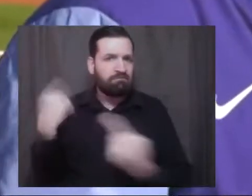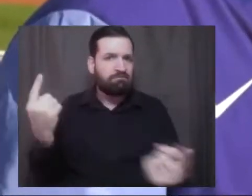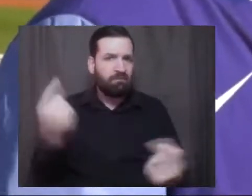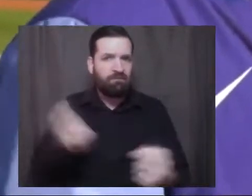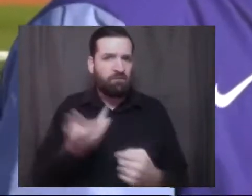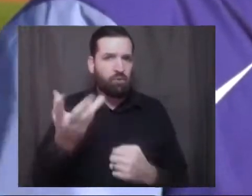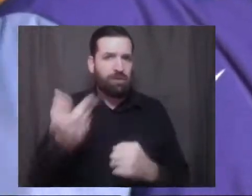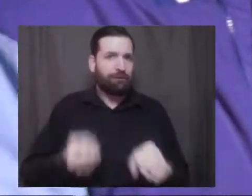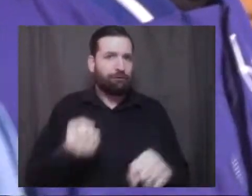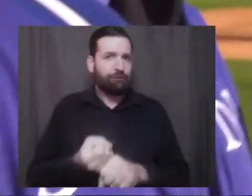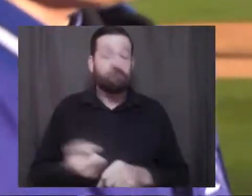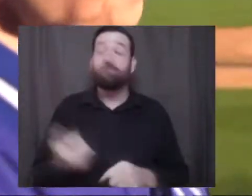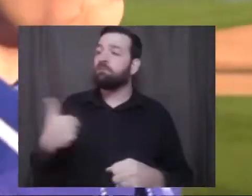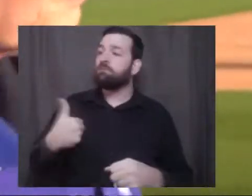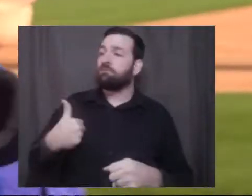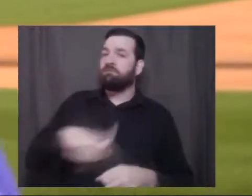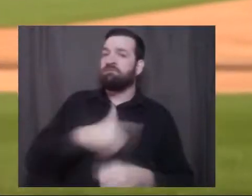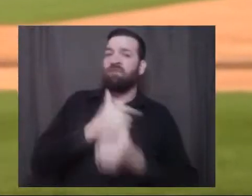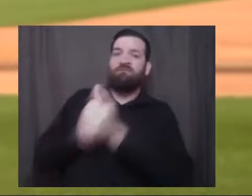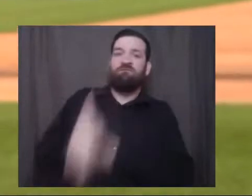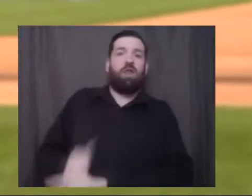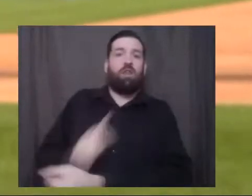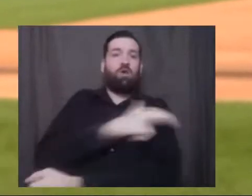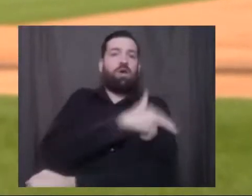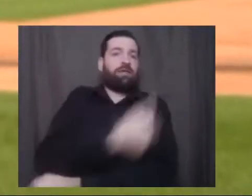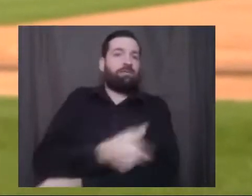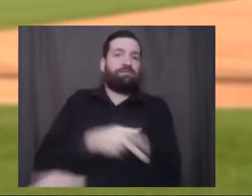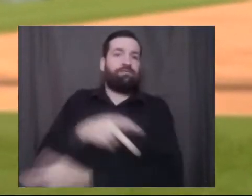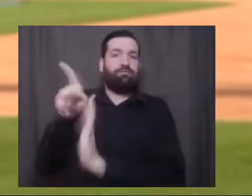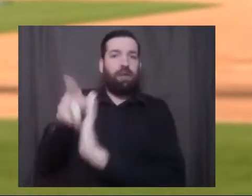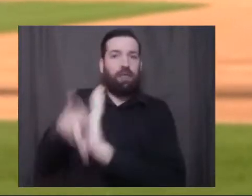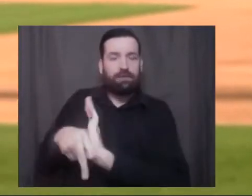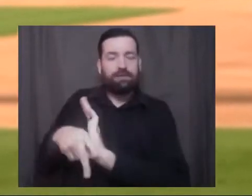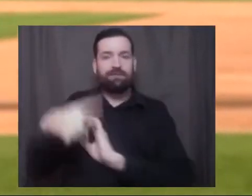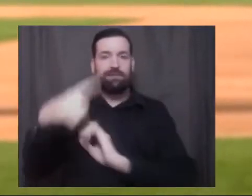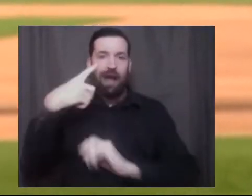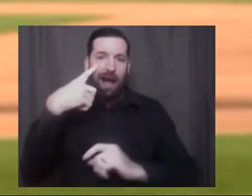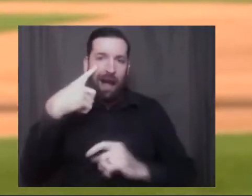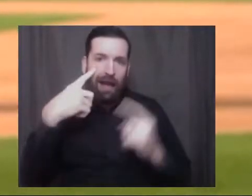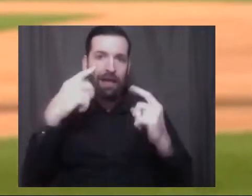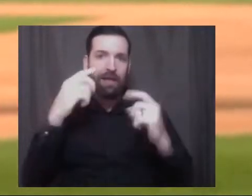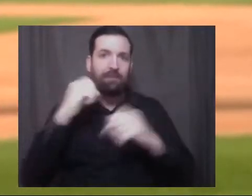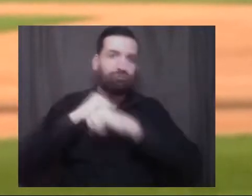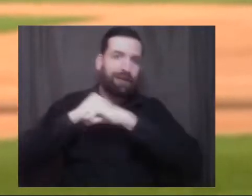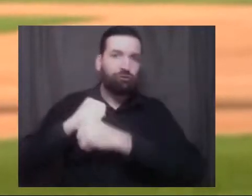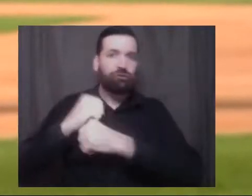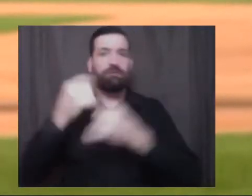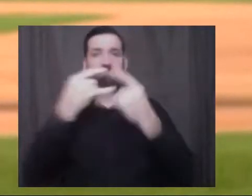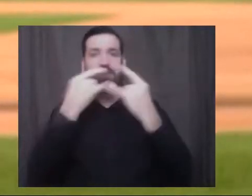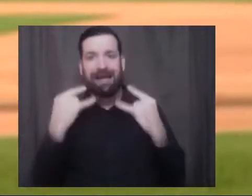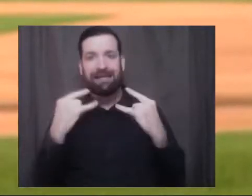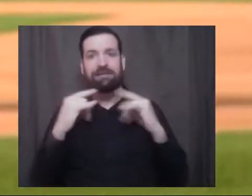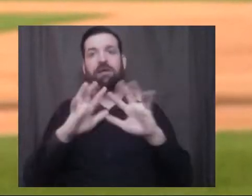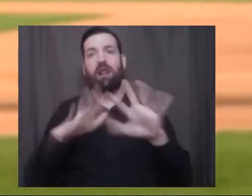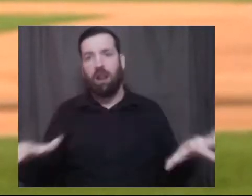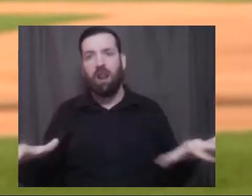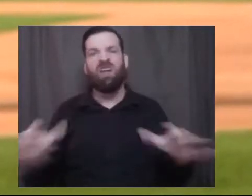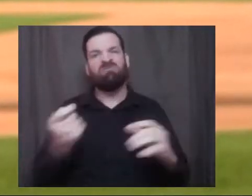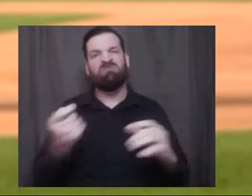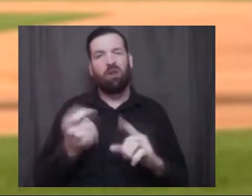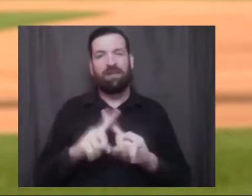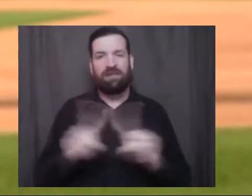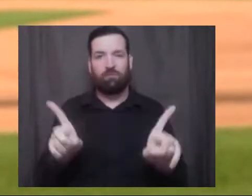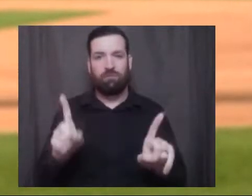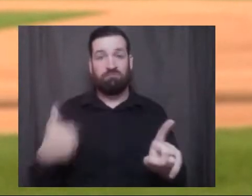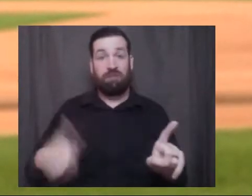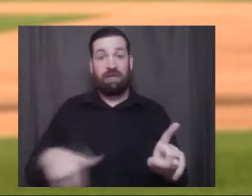We follow the hospital's policies as far as protection, eye protection, mask, stuff like that, and that's it's a little bit different for us to try